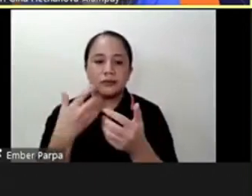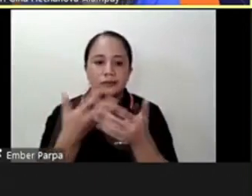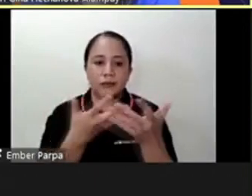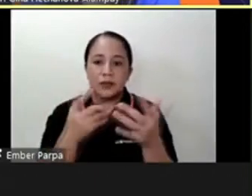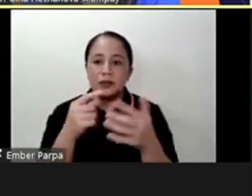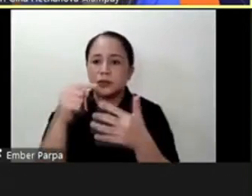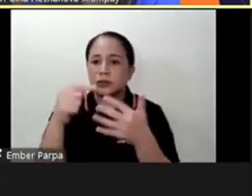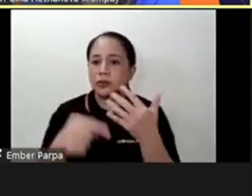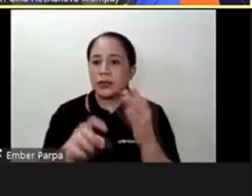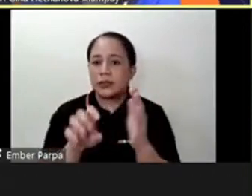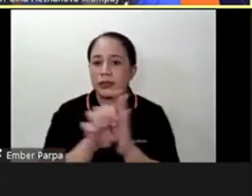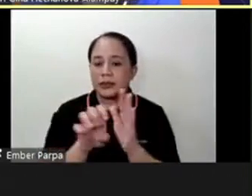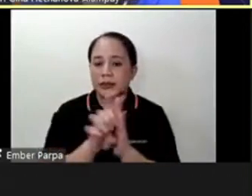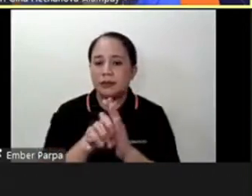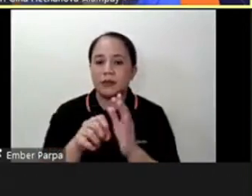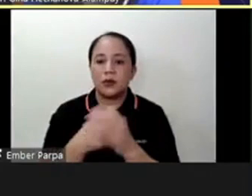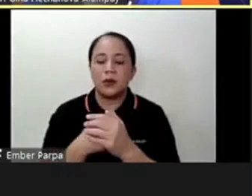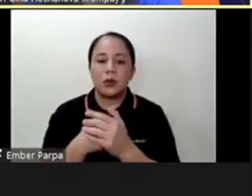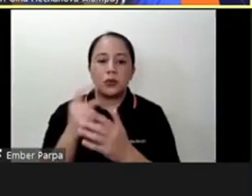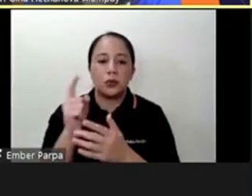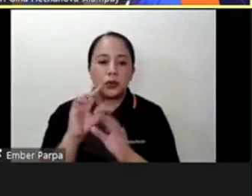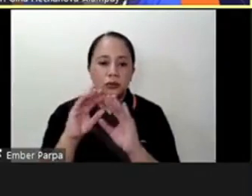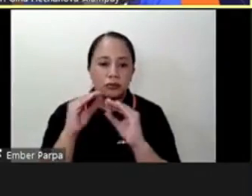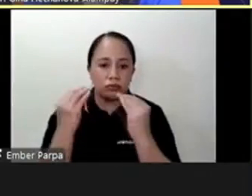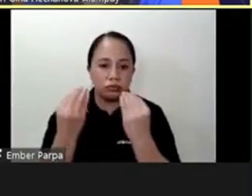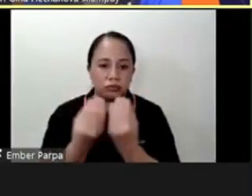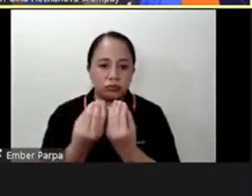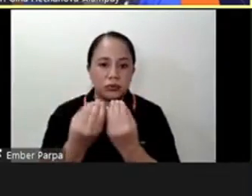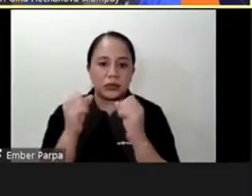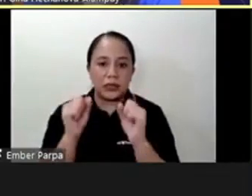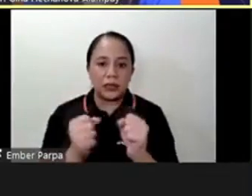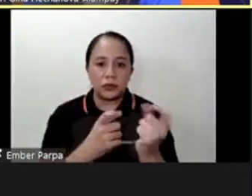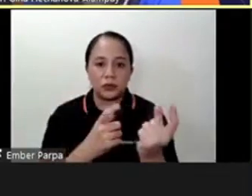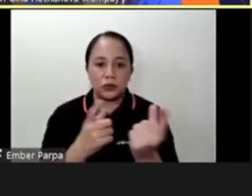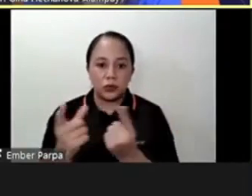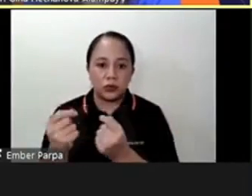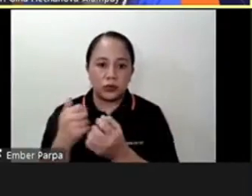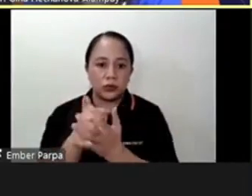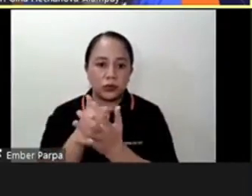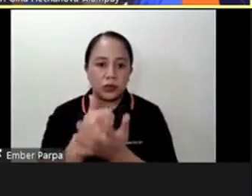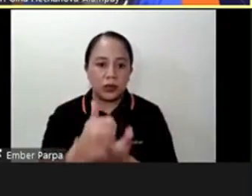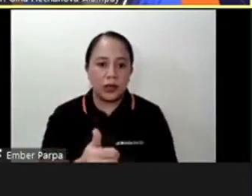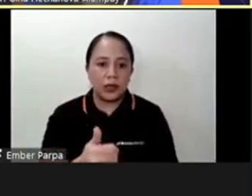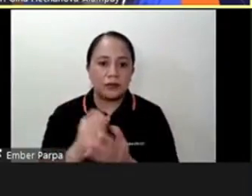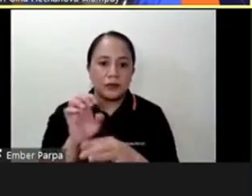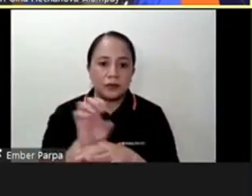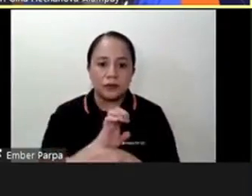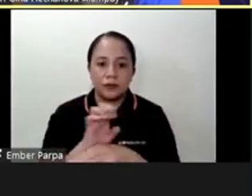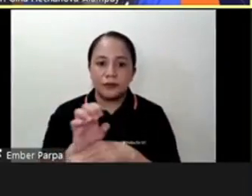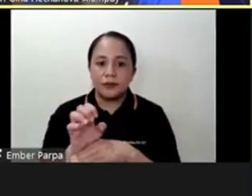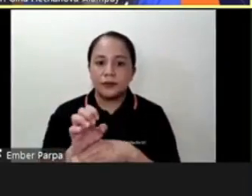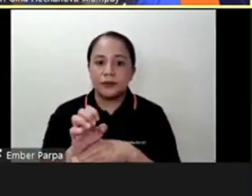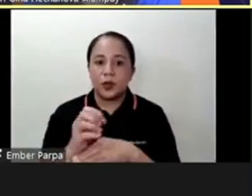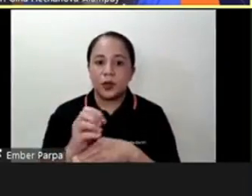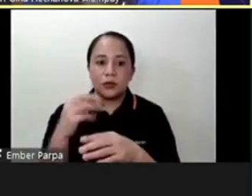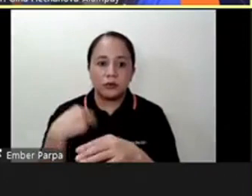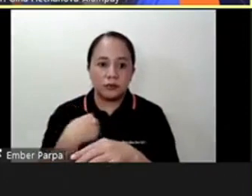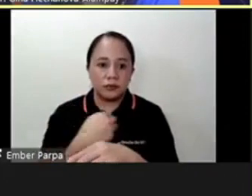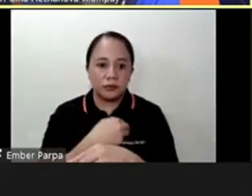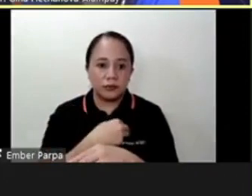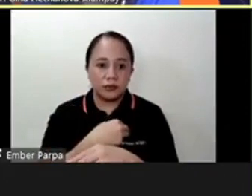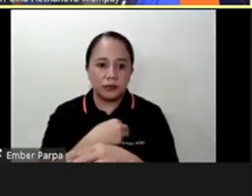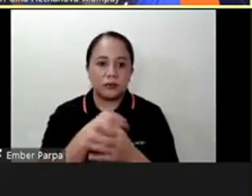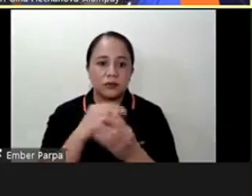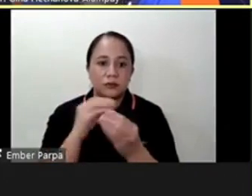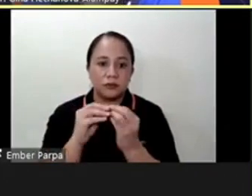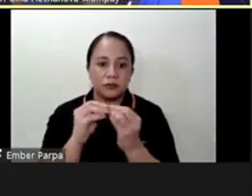just examples of what organizations can do to help their employees or their members become